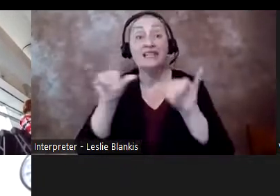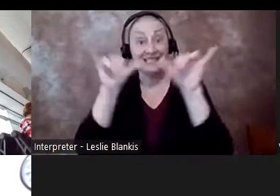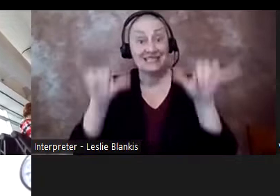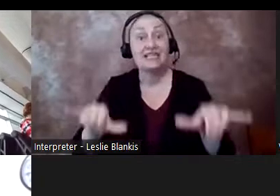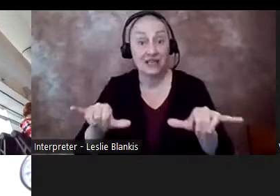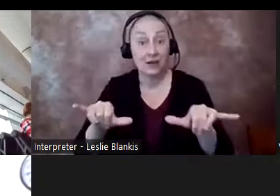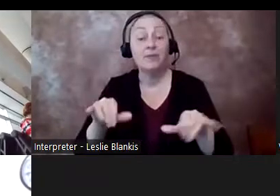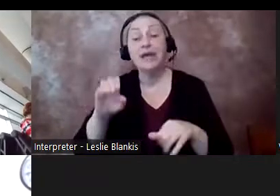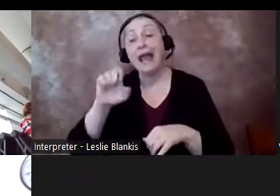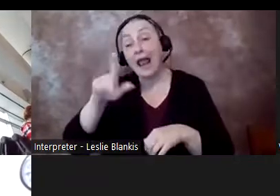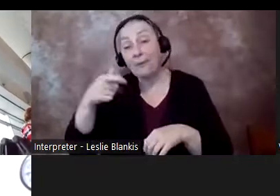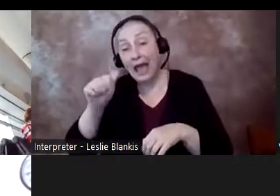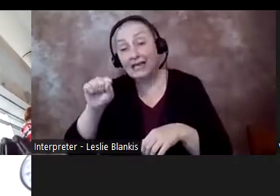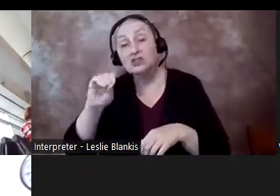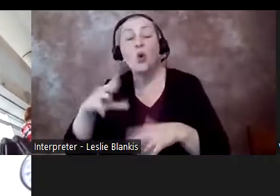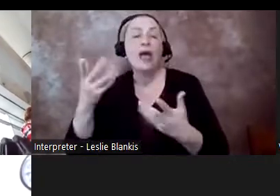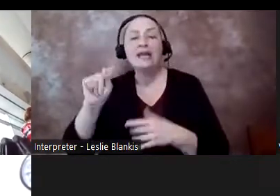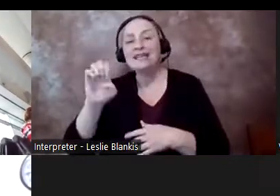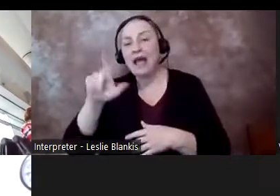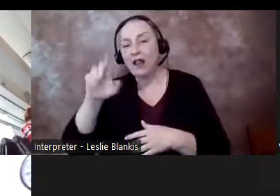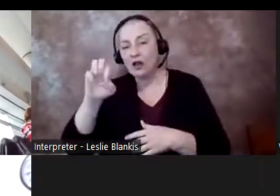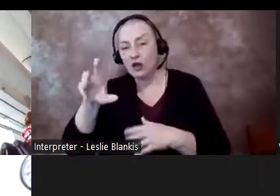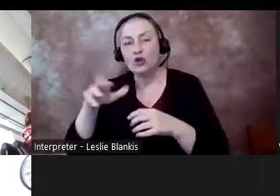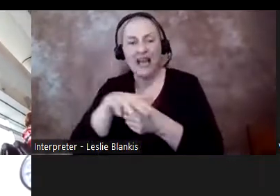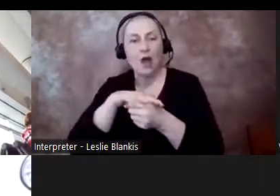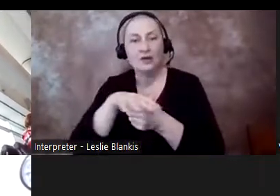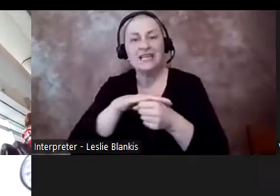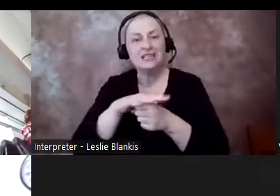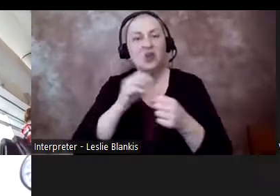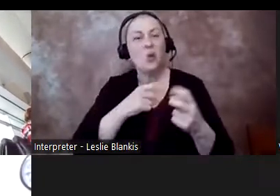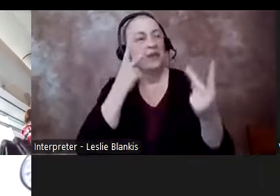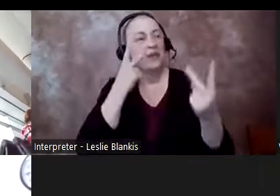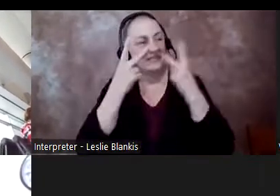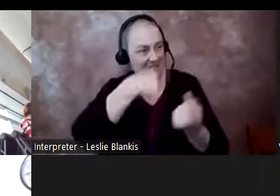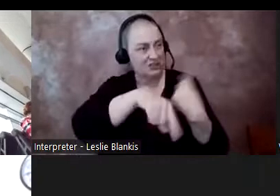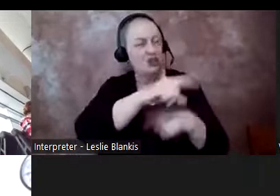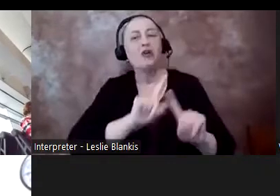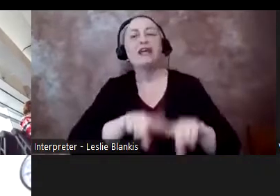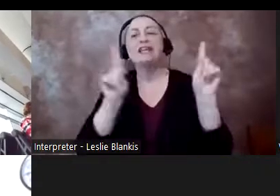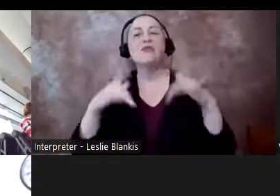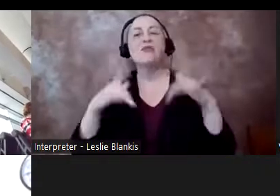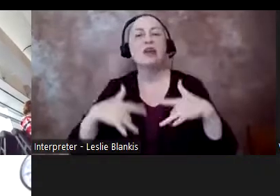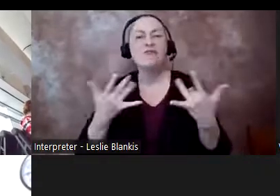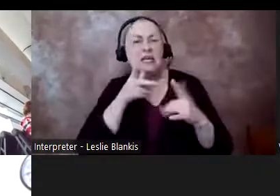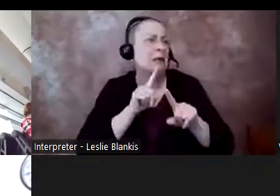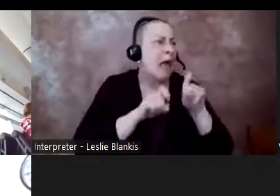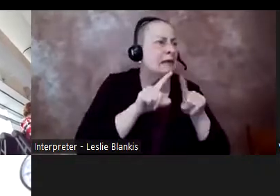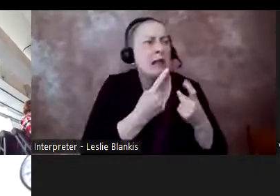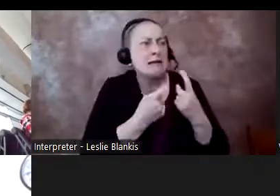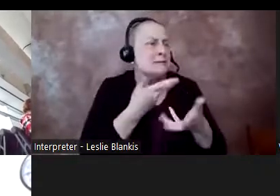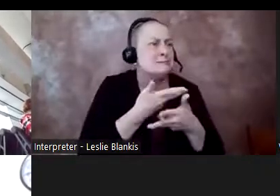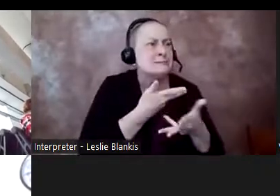lots of contacts, and we go back and forth, seeing each other at different events and picking each other's brains.